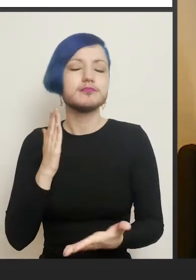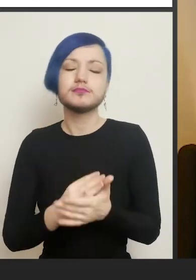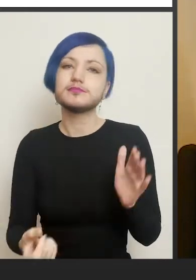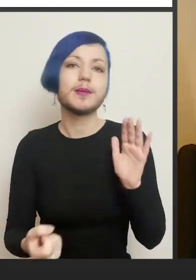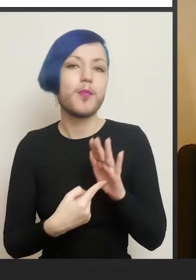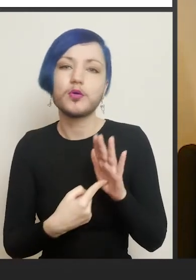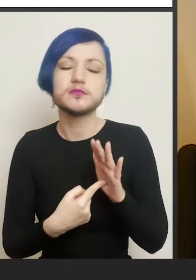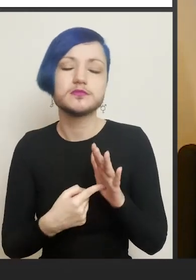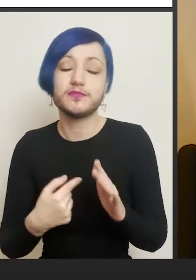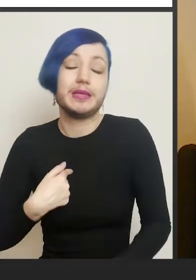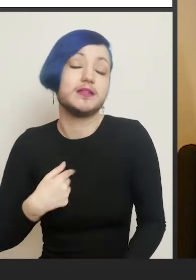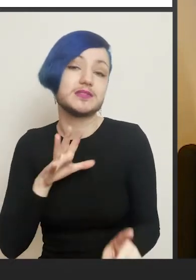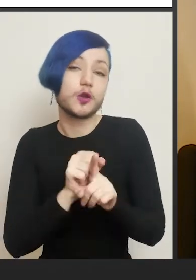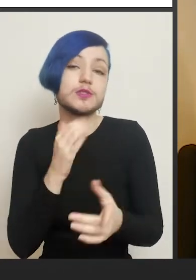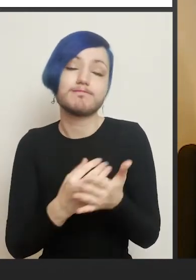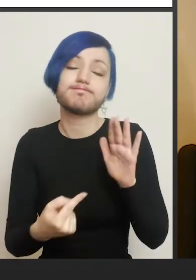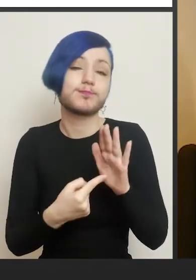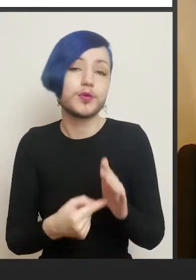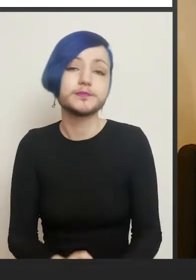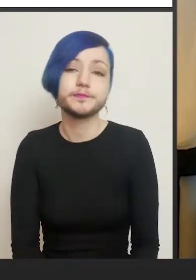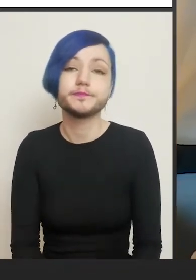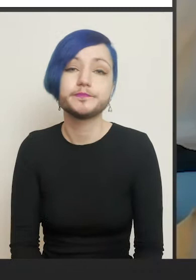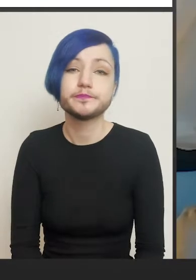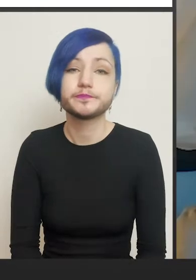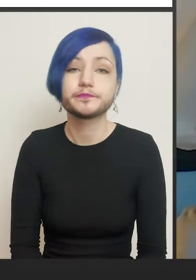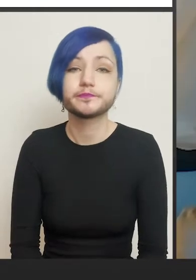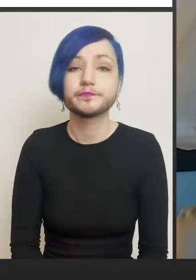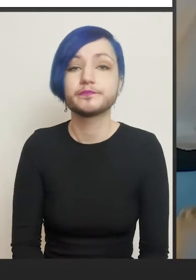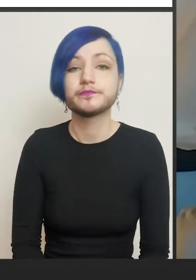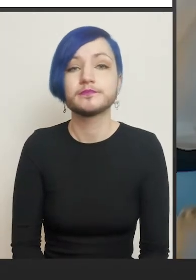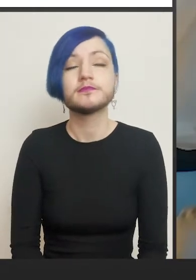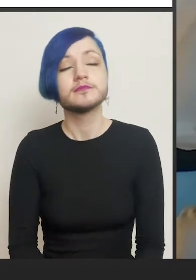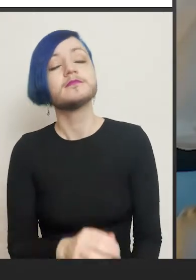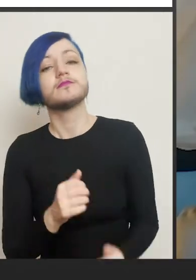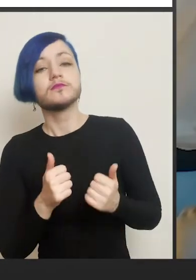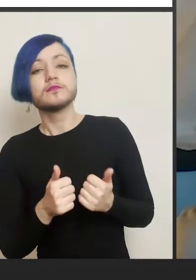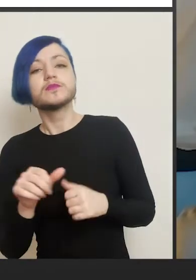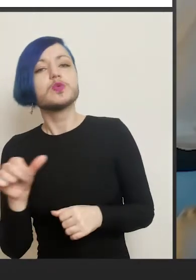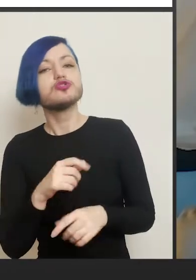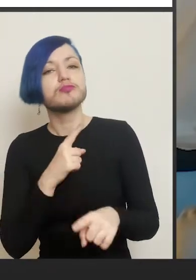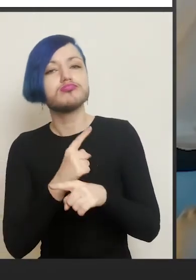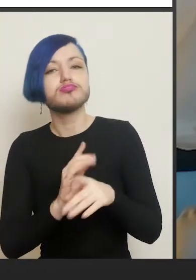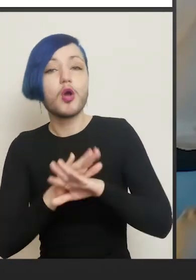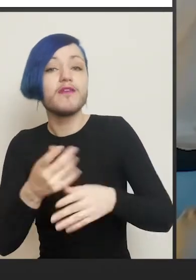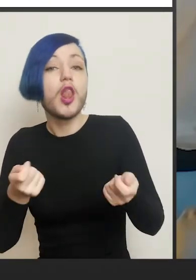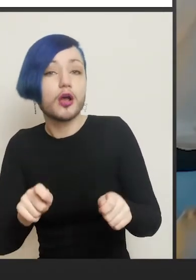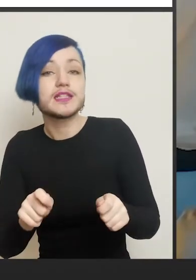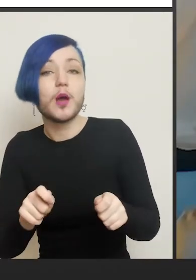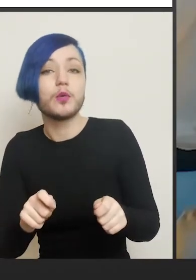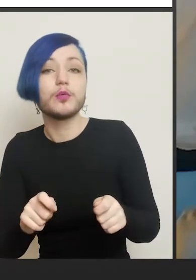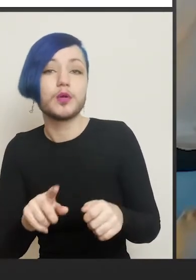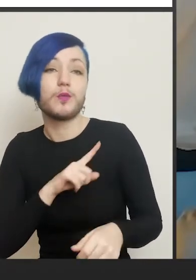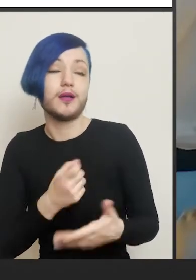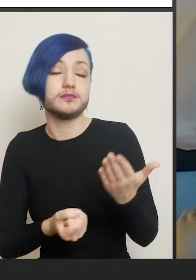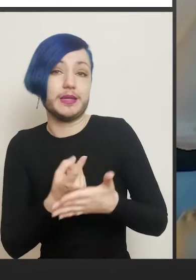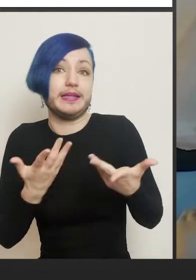it's super important. Yeah, and I guess we should talk about the context of the lockdown, because that's